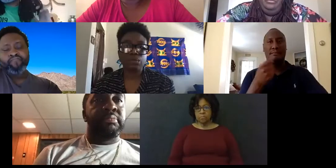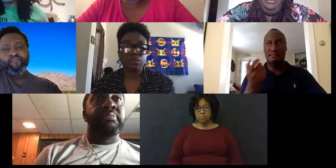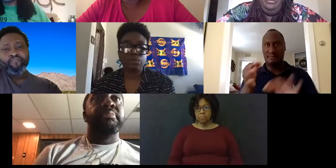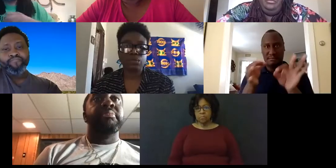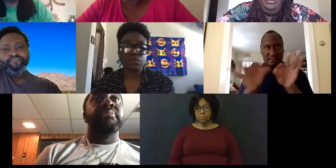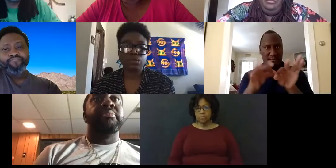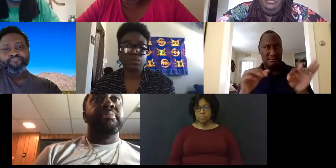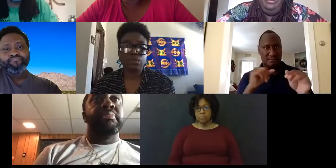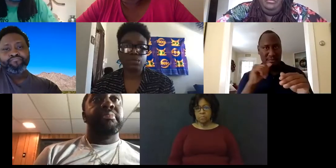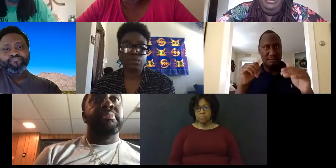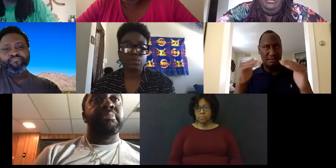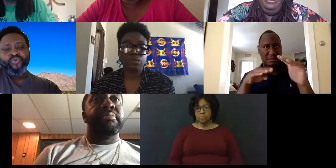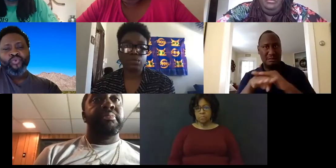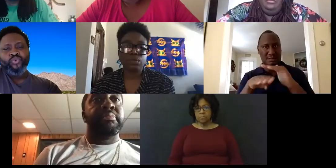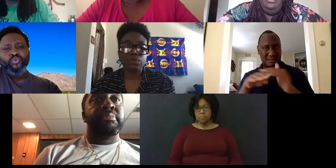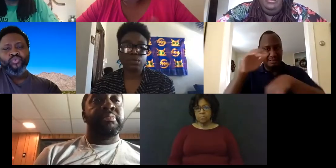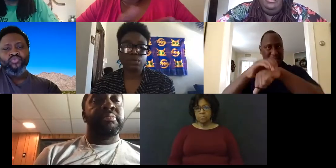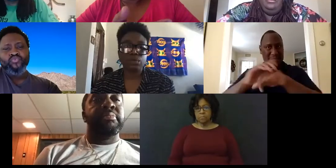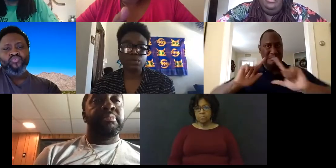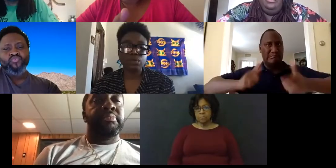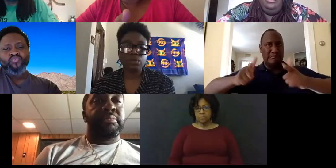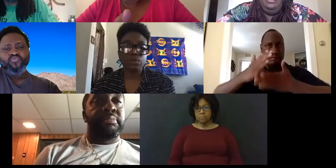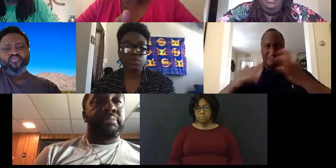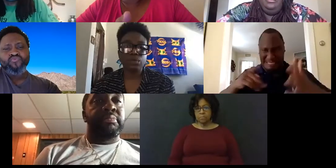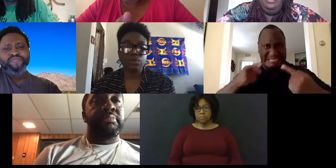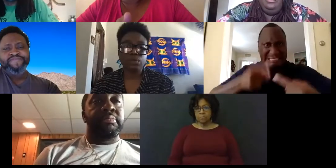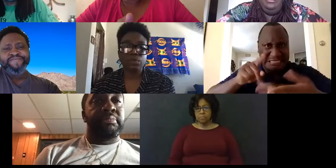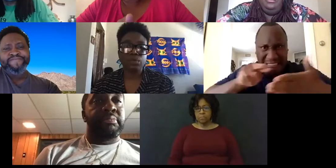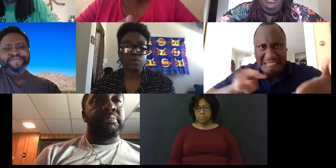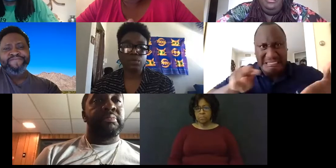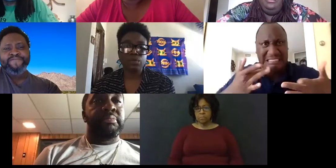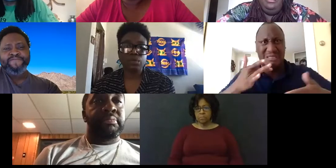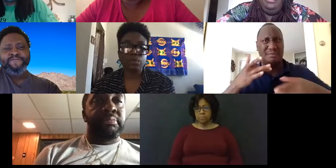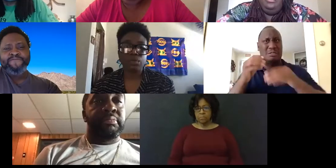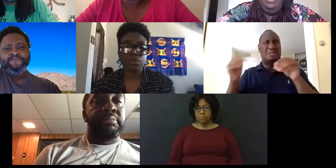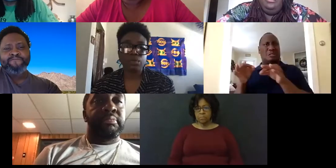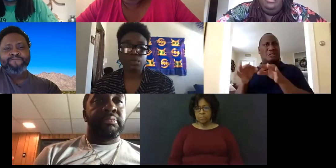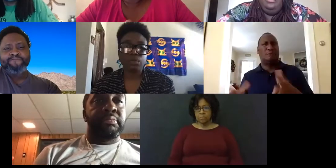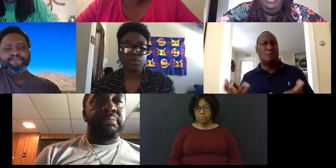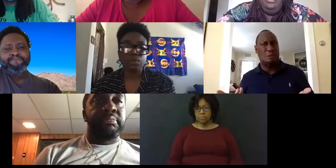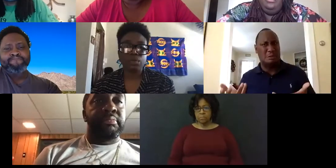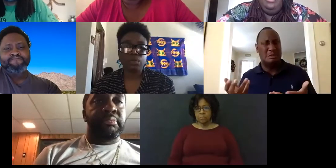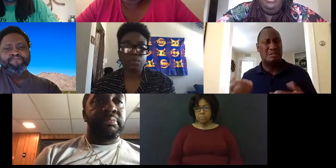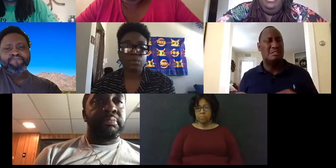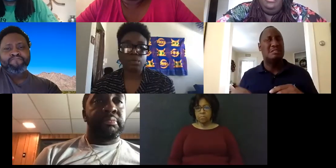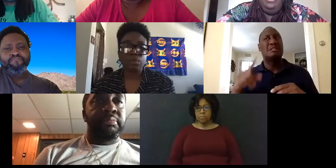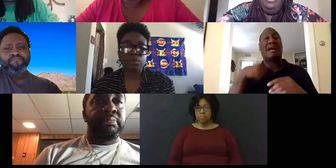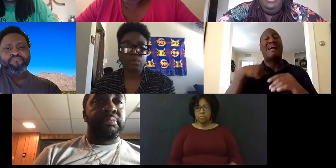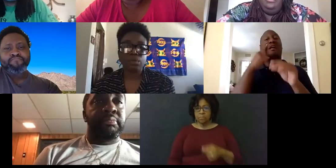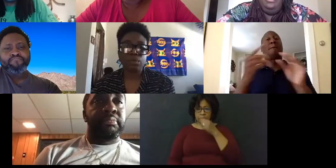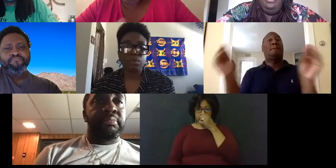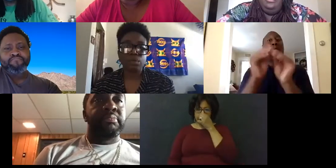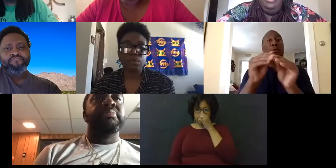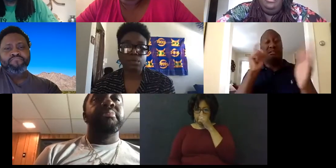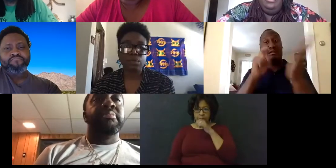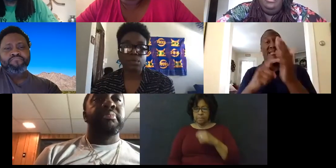any interpreters. Wasn't captioned, no access. And some of the deaf people do not have good English skills.